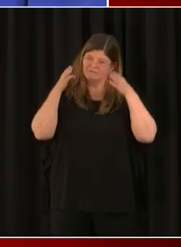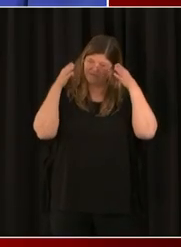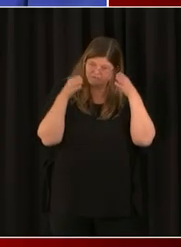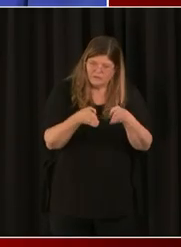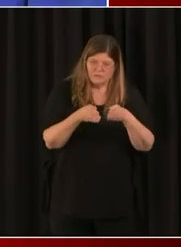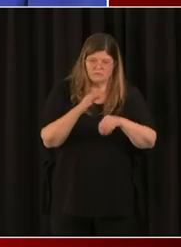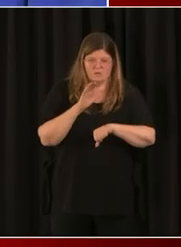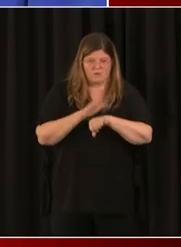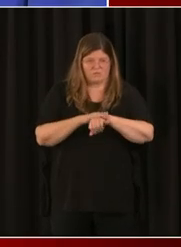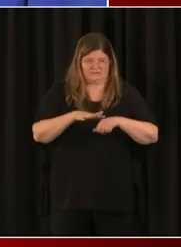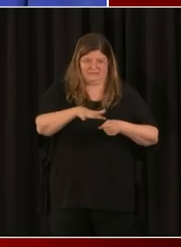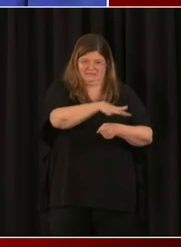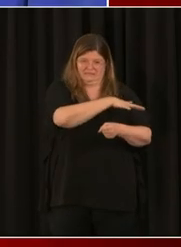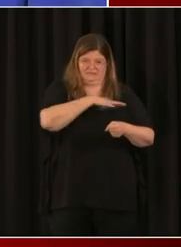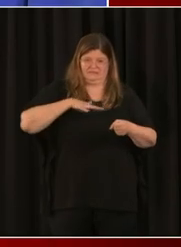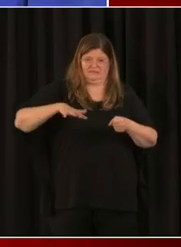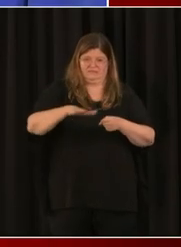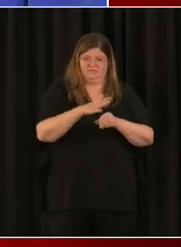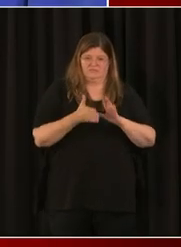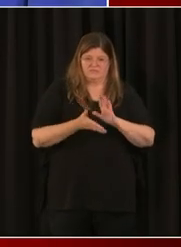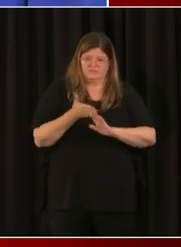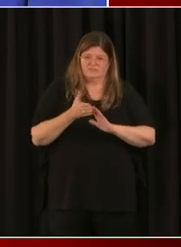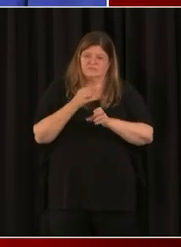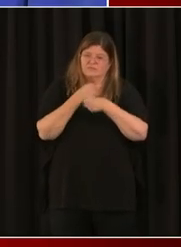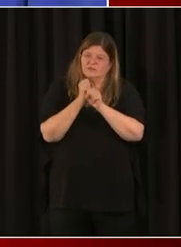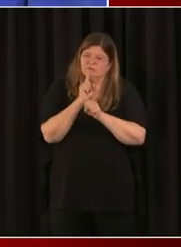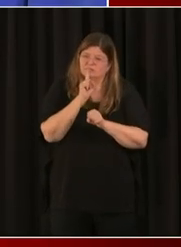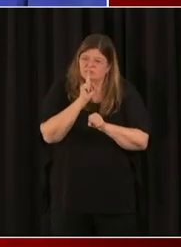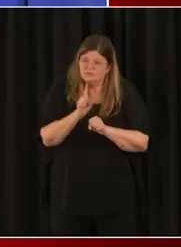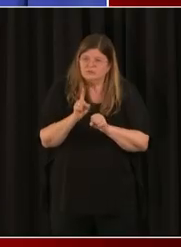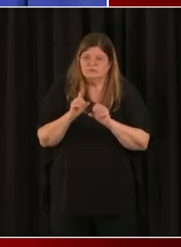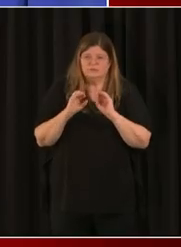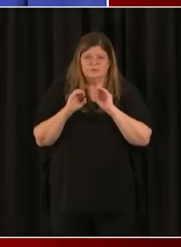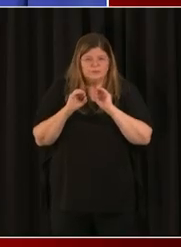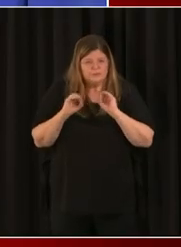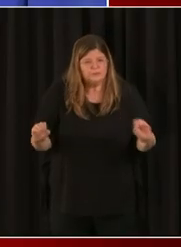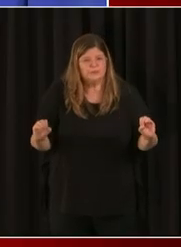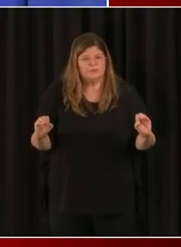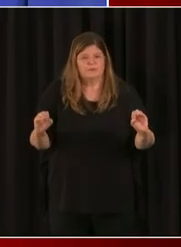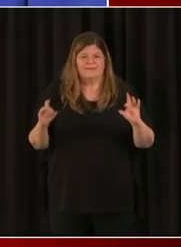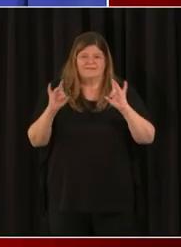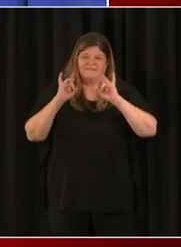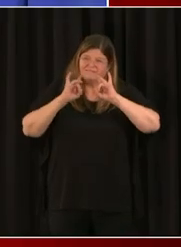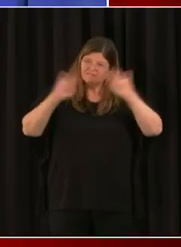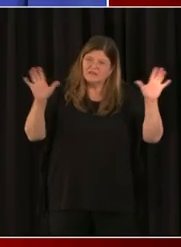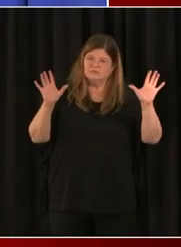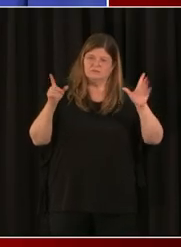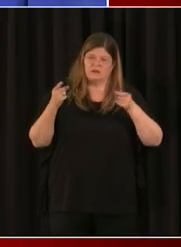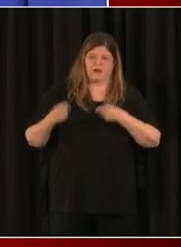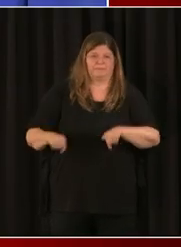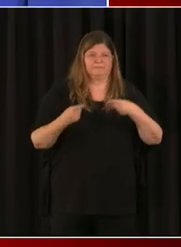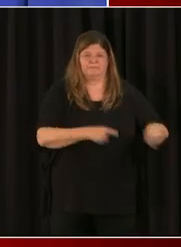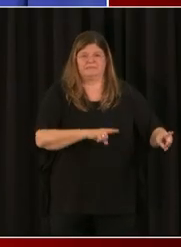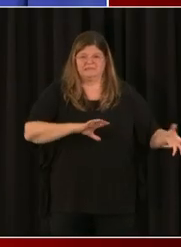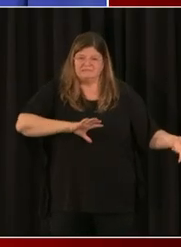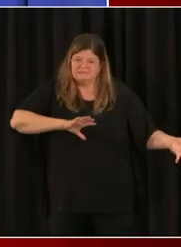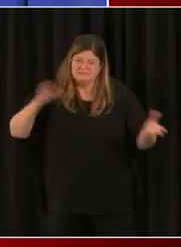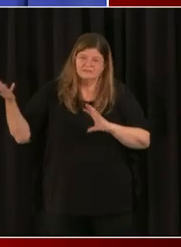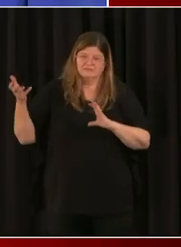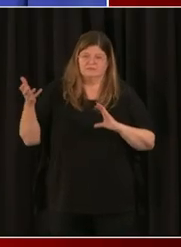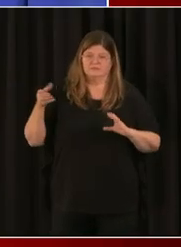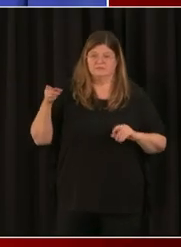focused on that area operationally to ensure that we do not have violent incidents occurring at that location.